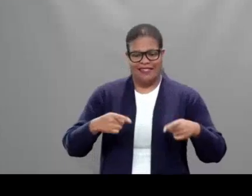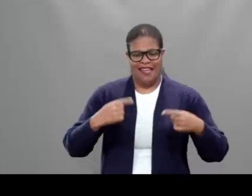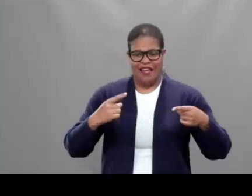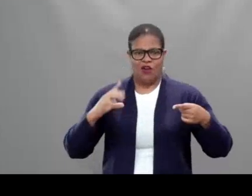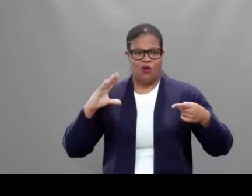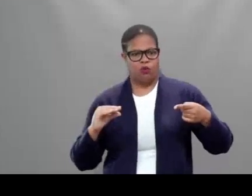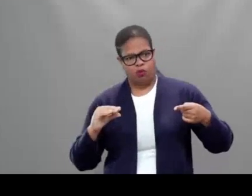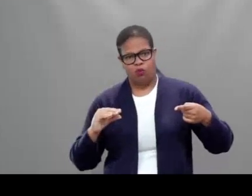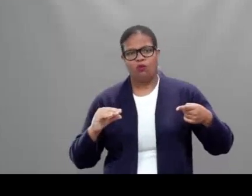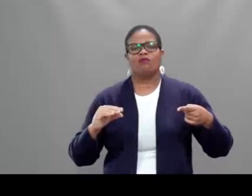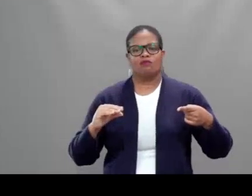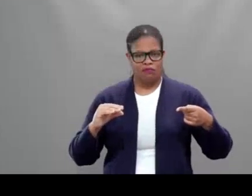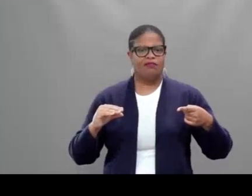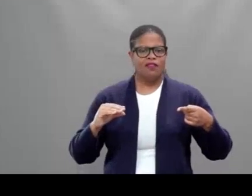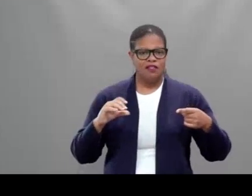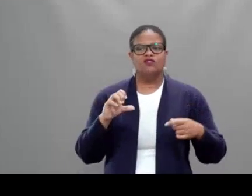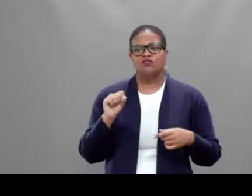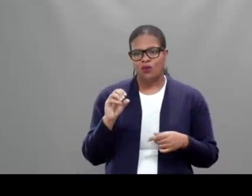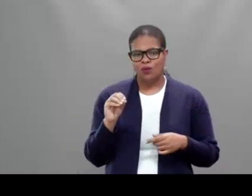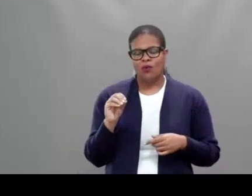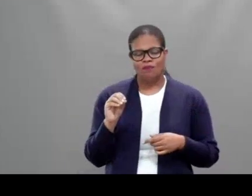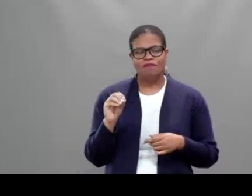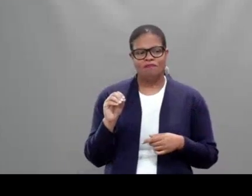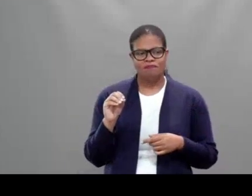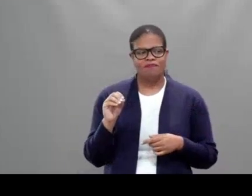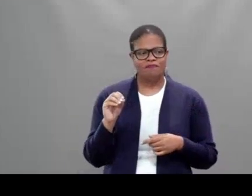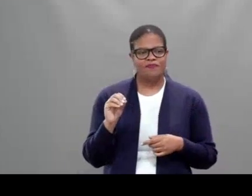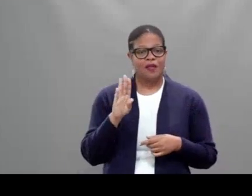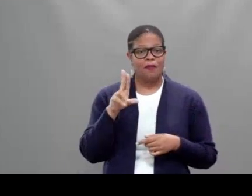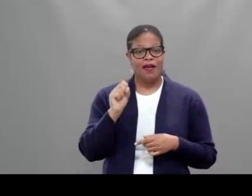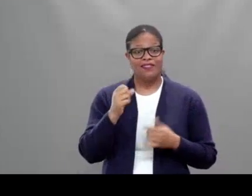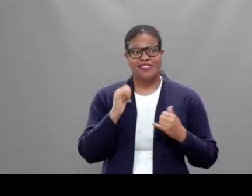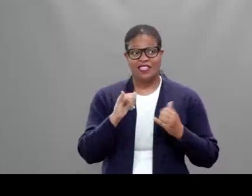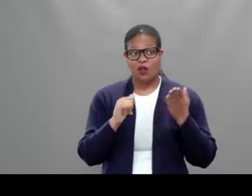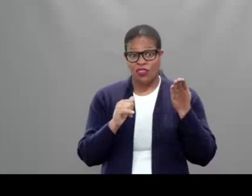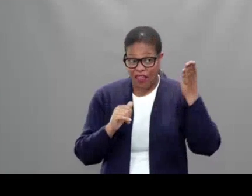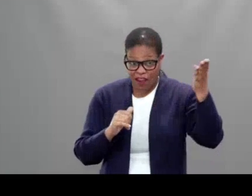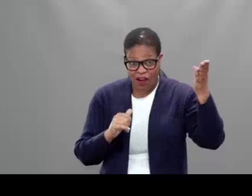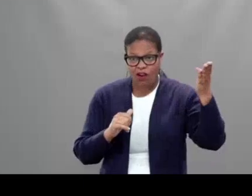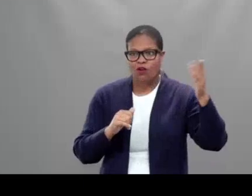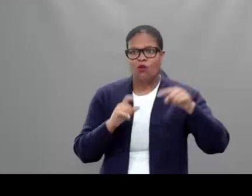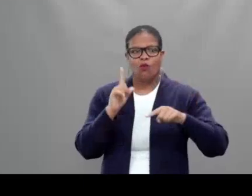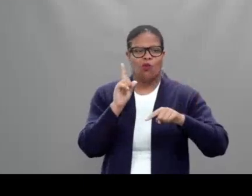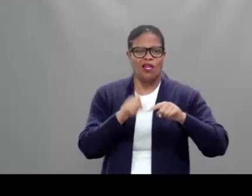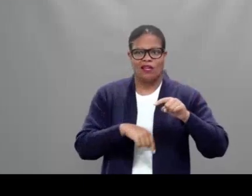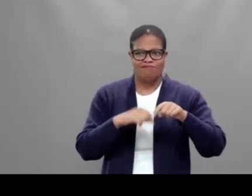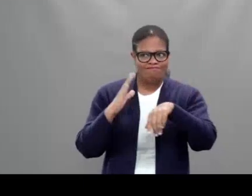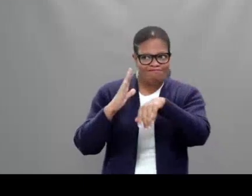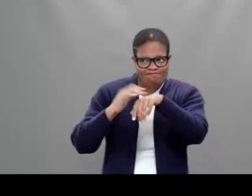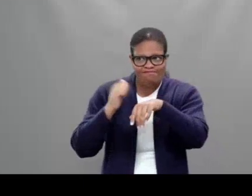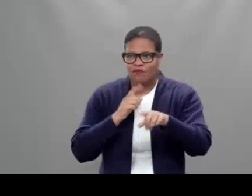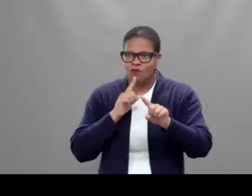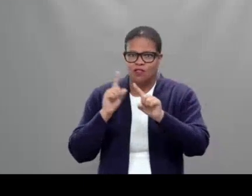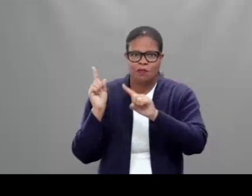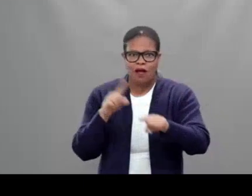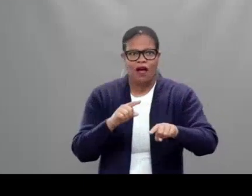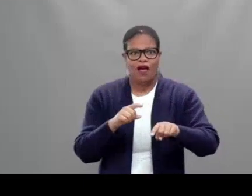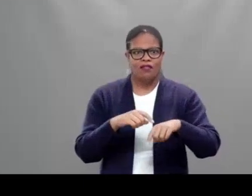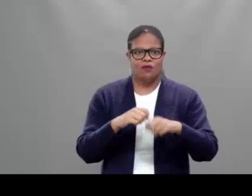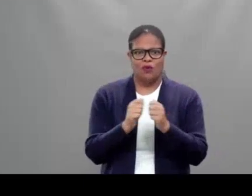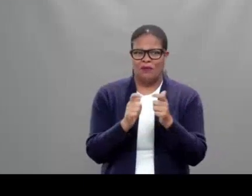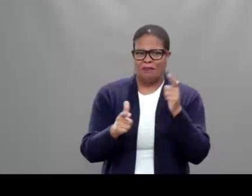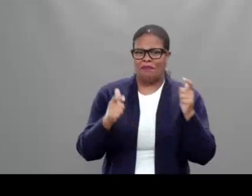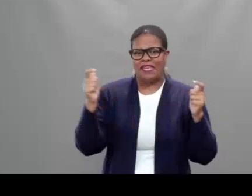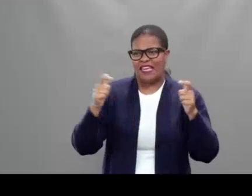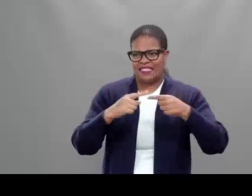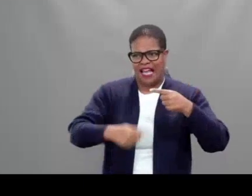their tires, and so our bus is still there because we couldn't get someone to respond and with such a big